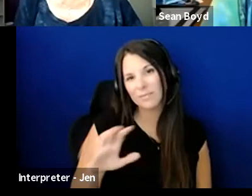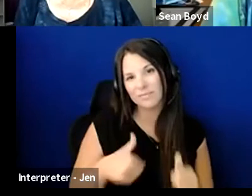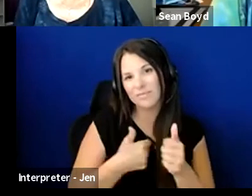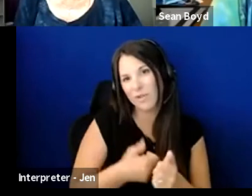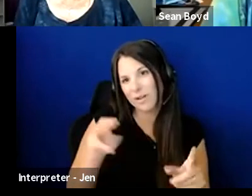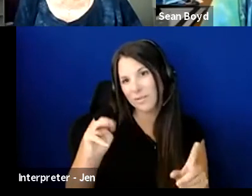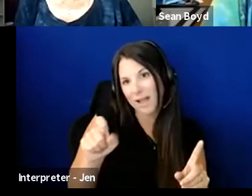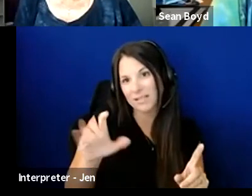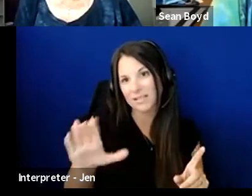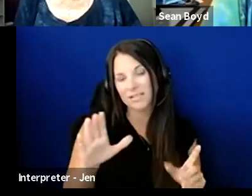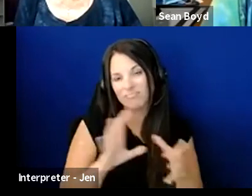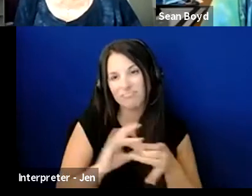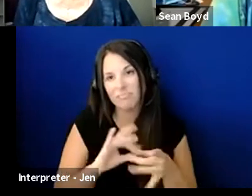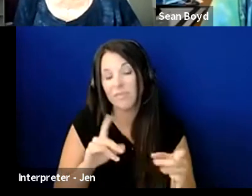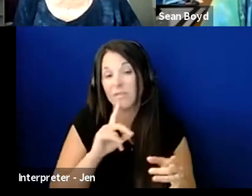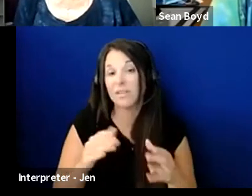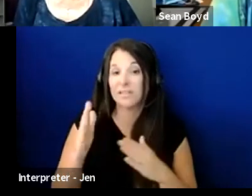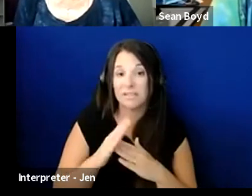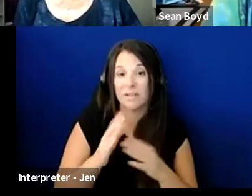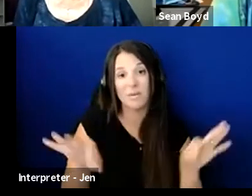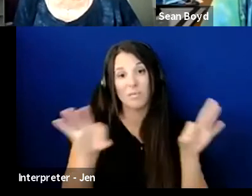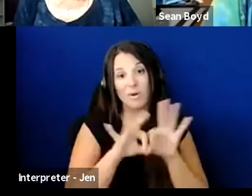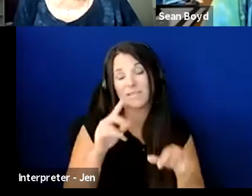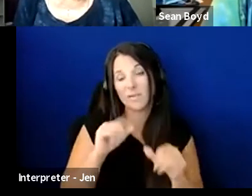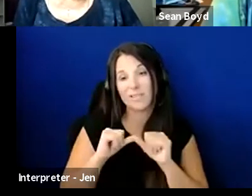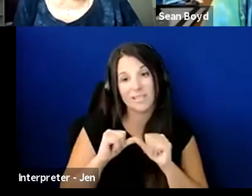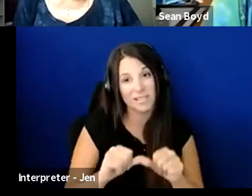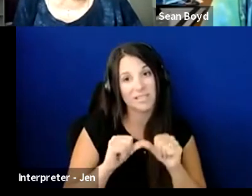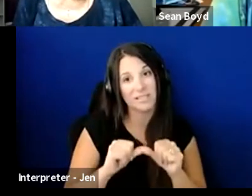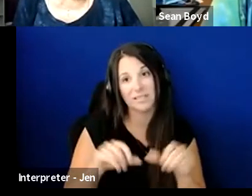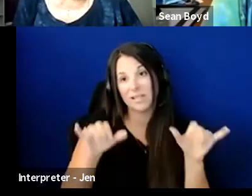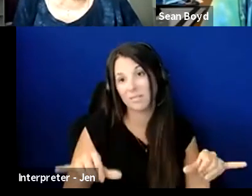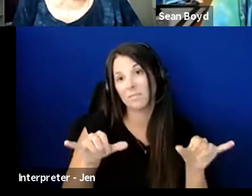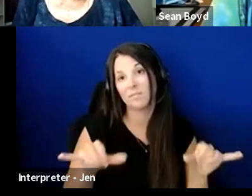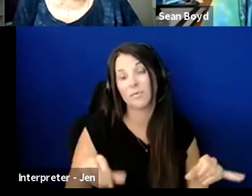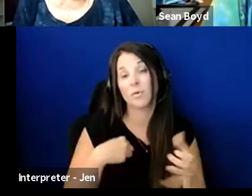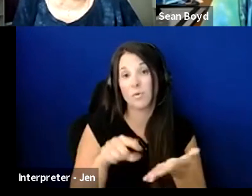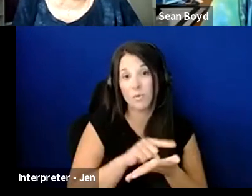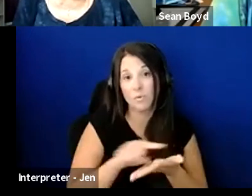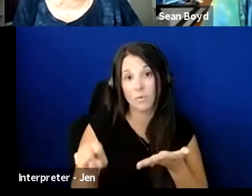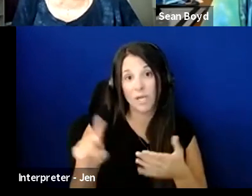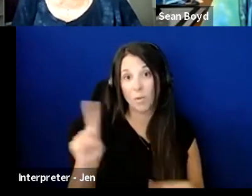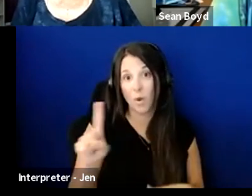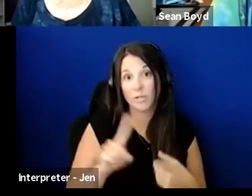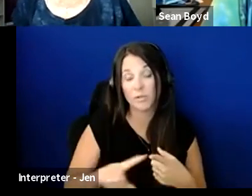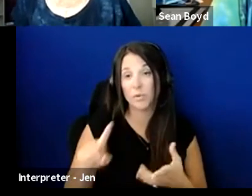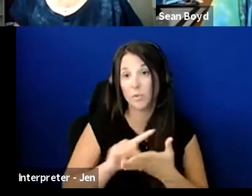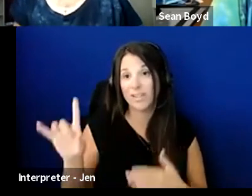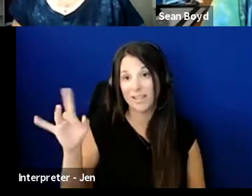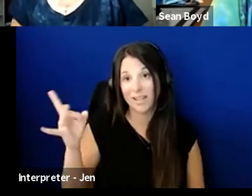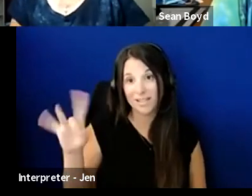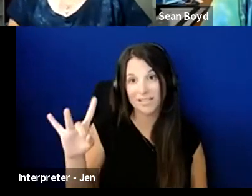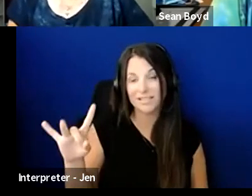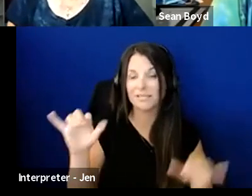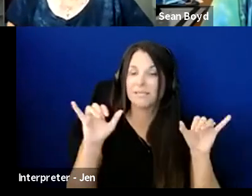is being consistent. I think that's what the students like. So my week 1 all the way to 18, that has exactly the same format. So